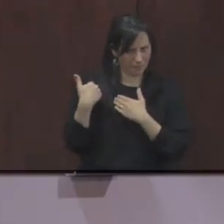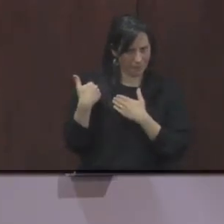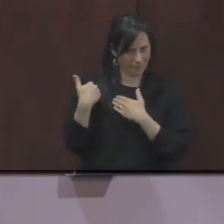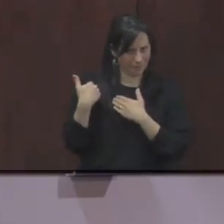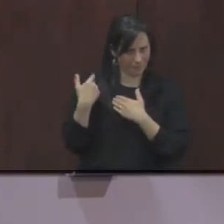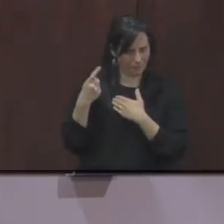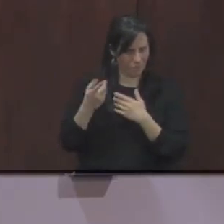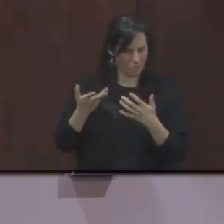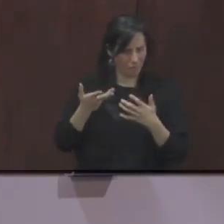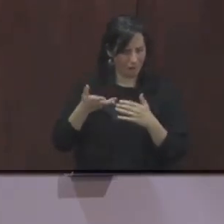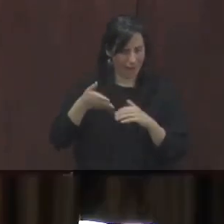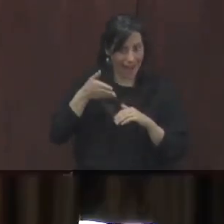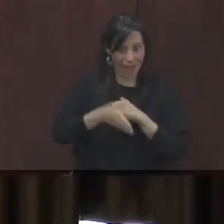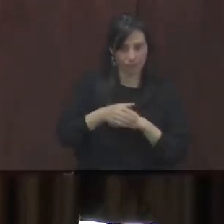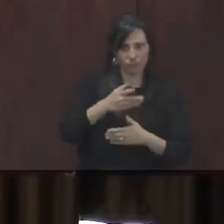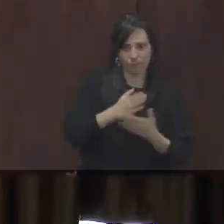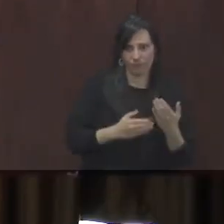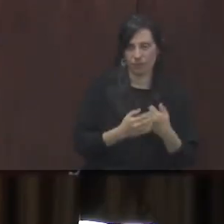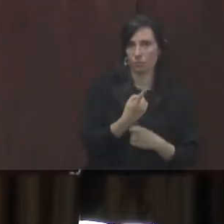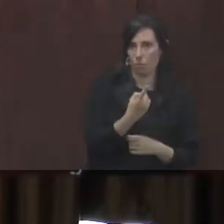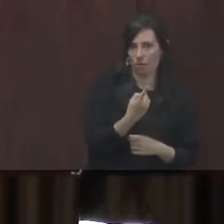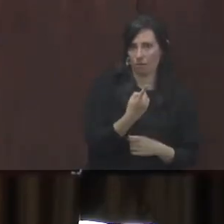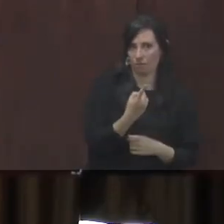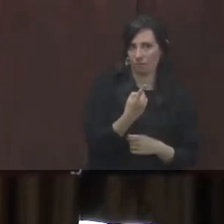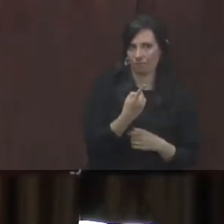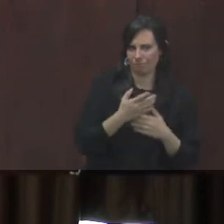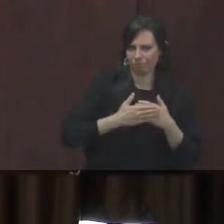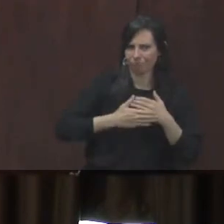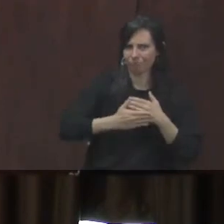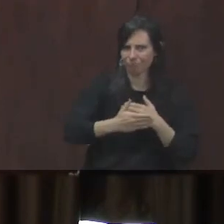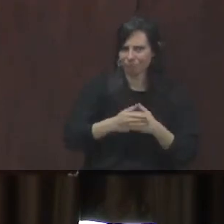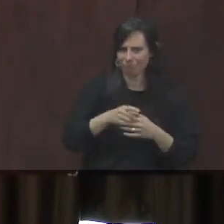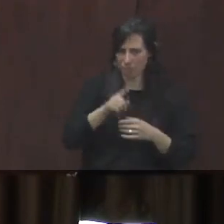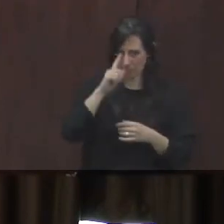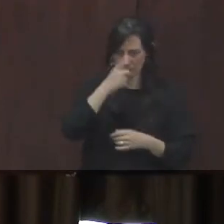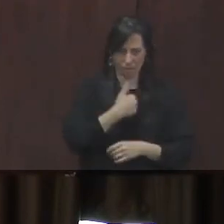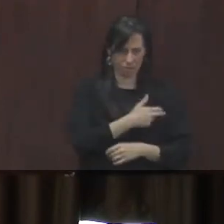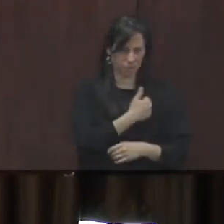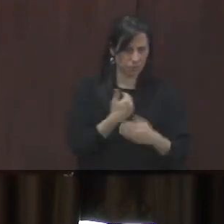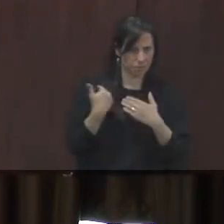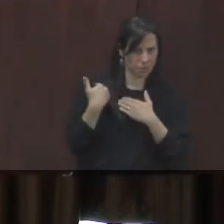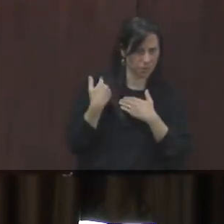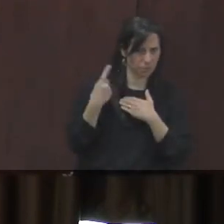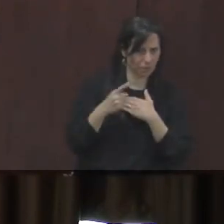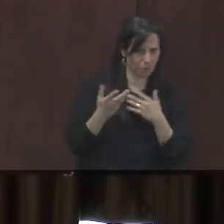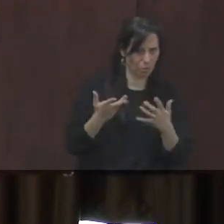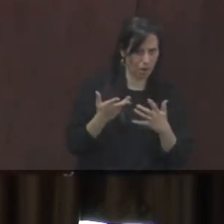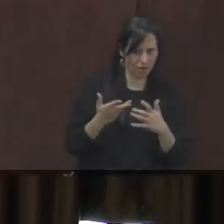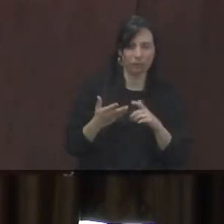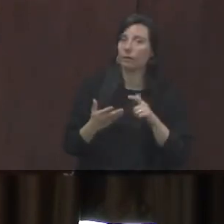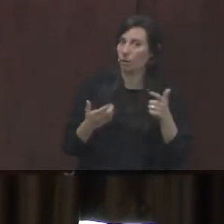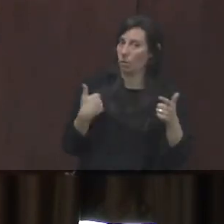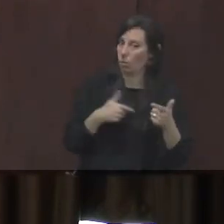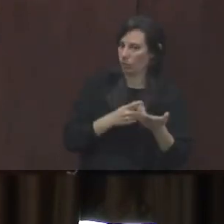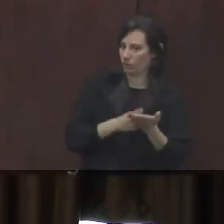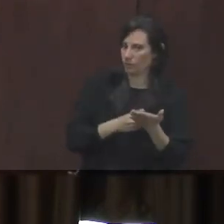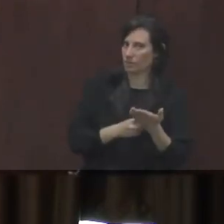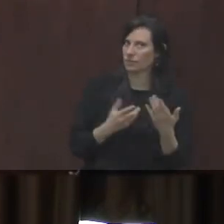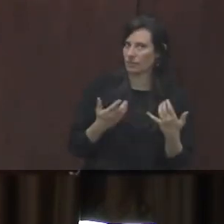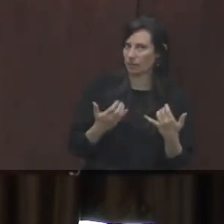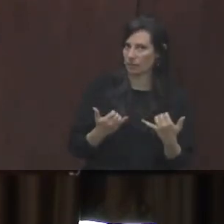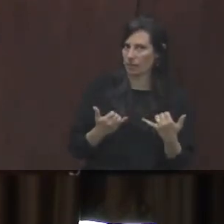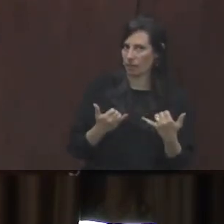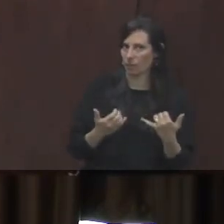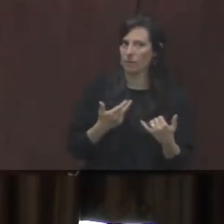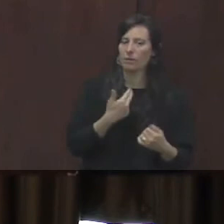1A? It's a question that we're actively addressing right now. The hospital, the state has